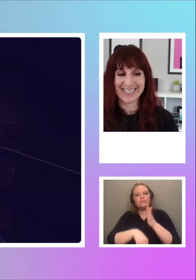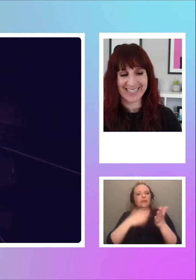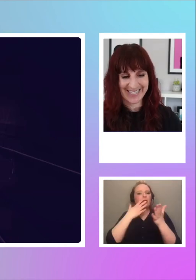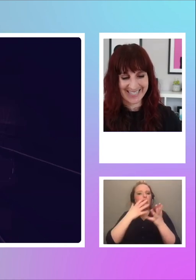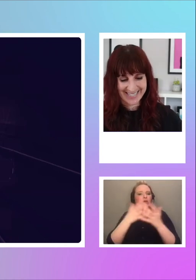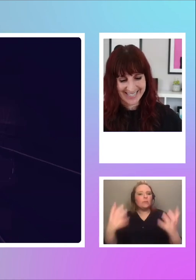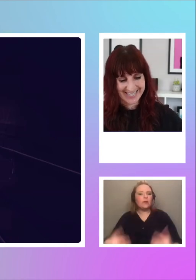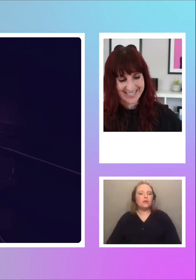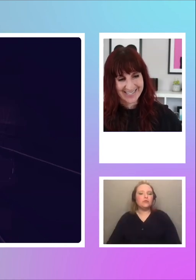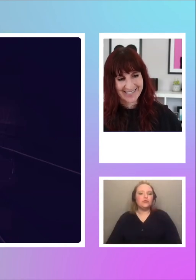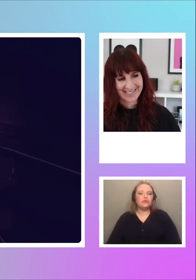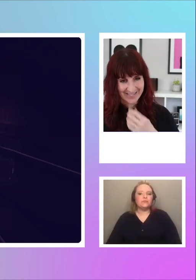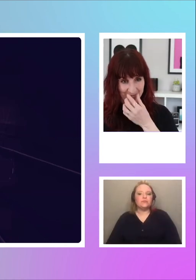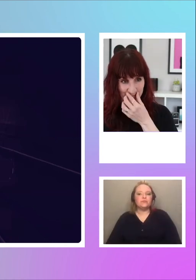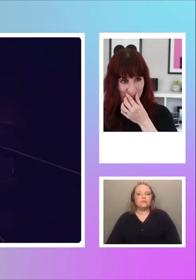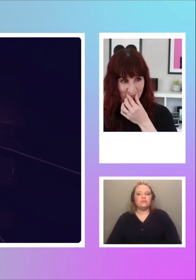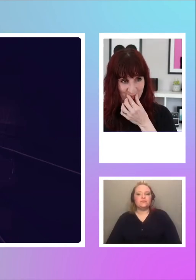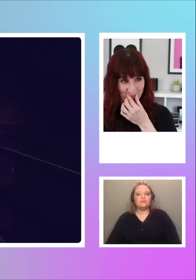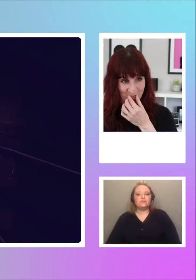much.